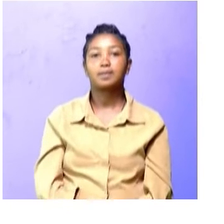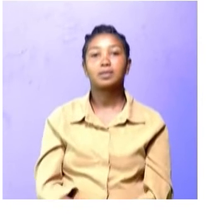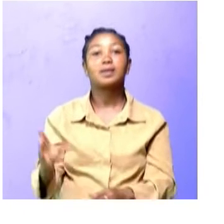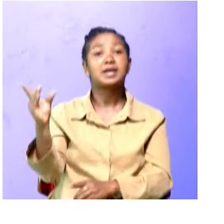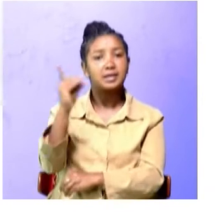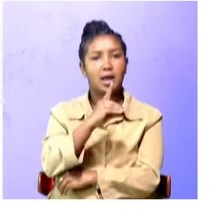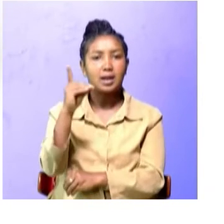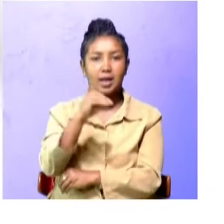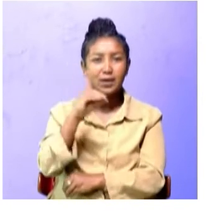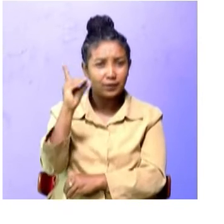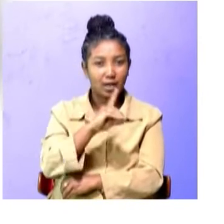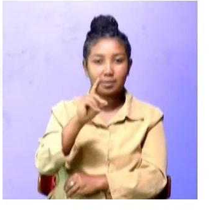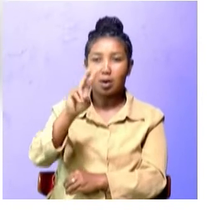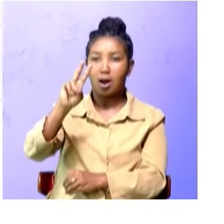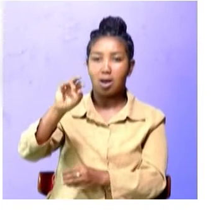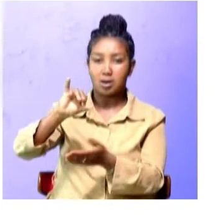daily.